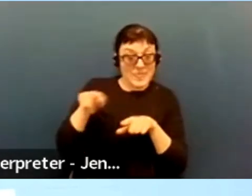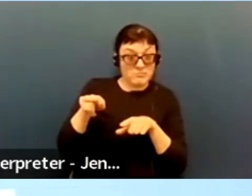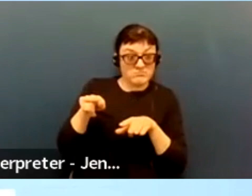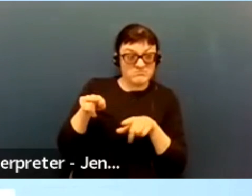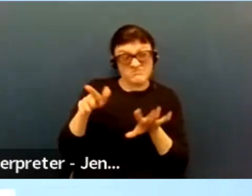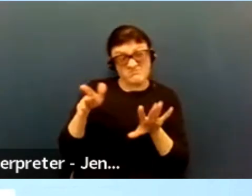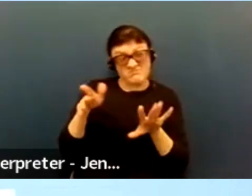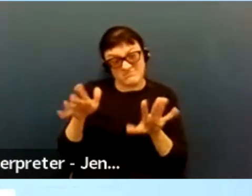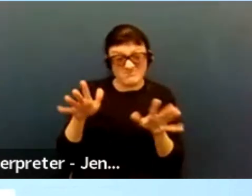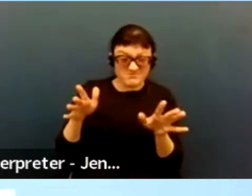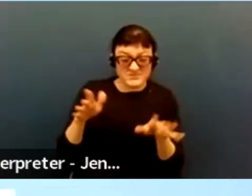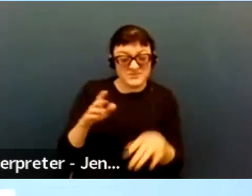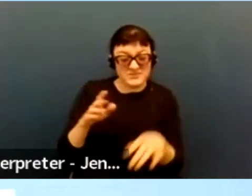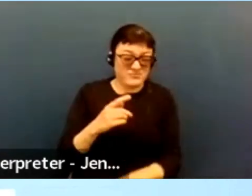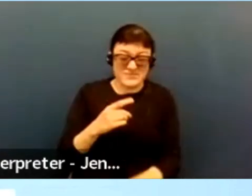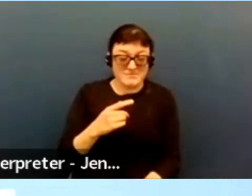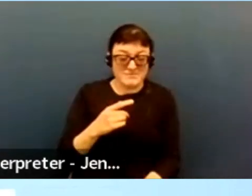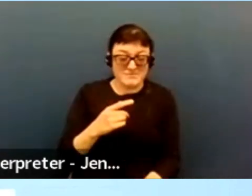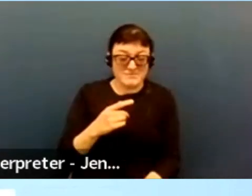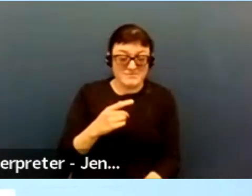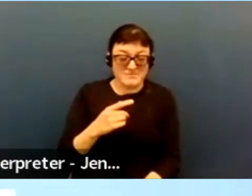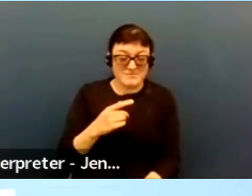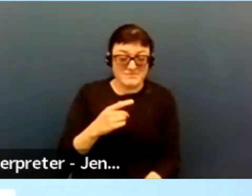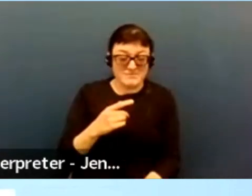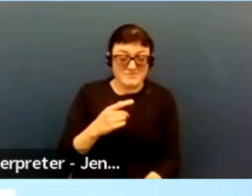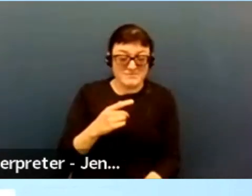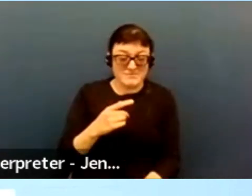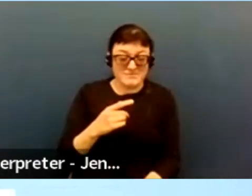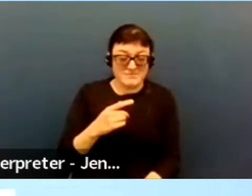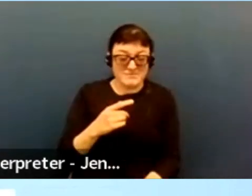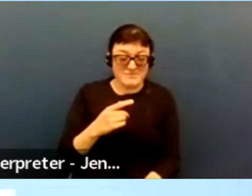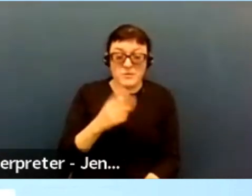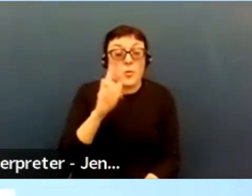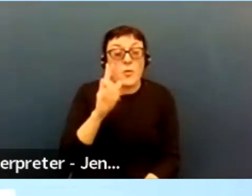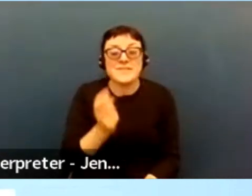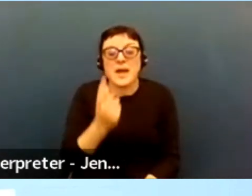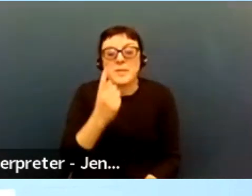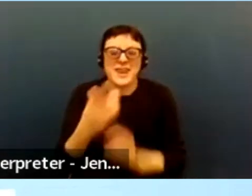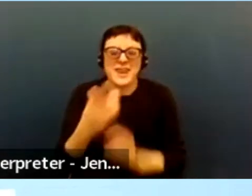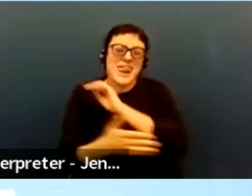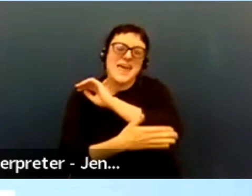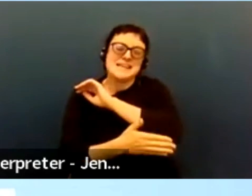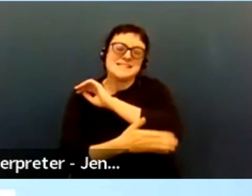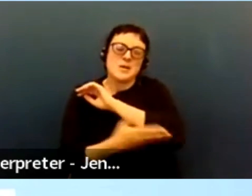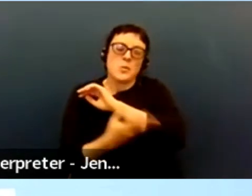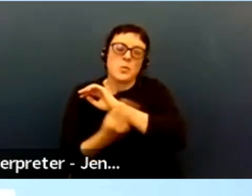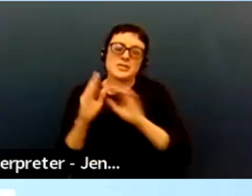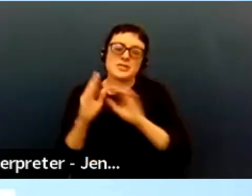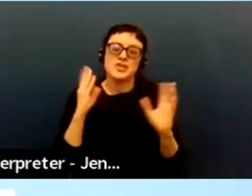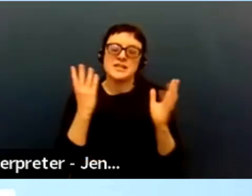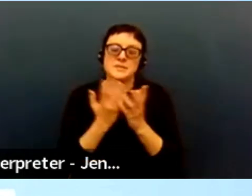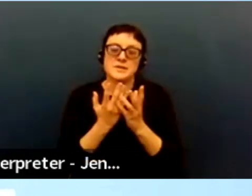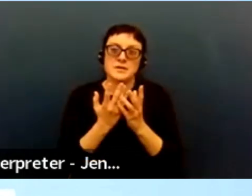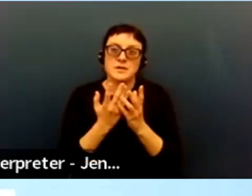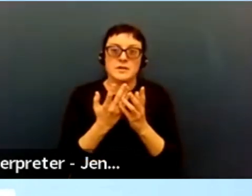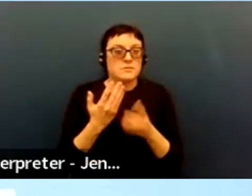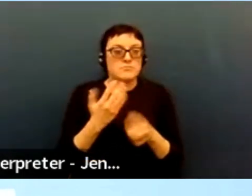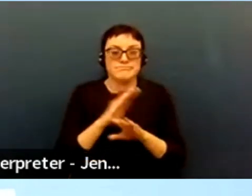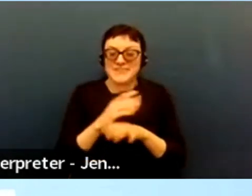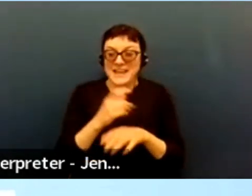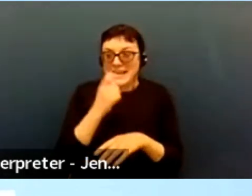black people in Italy. Have they really made him like they are? We're quite lazy with Shakespeare.